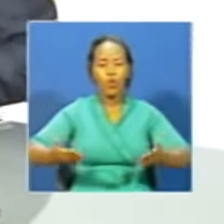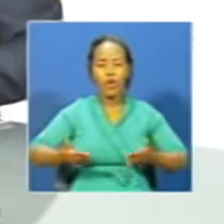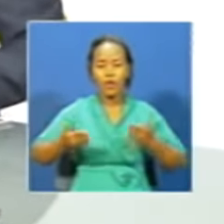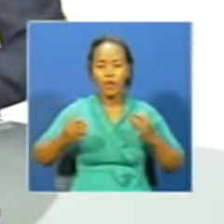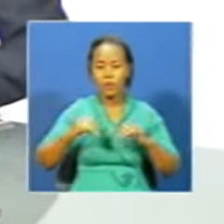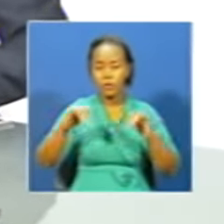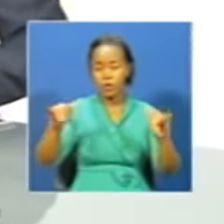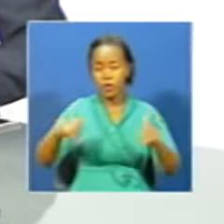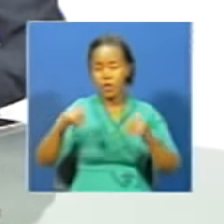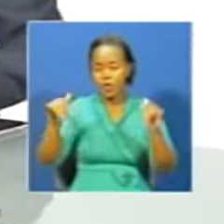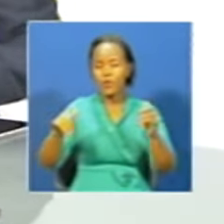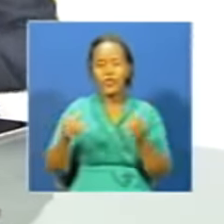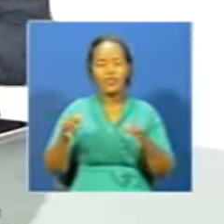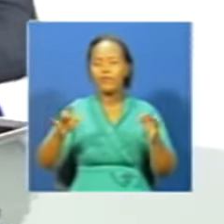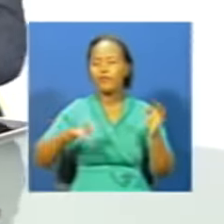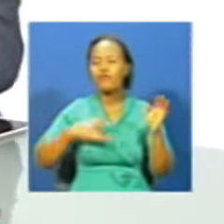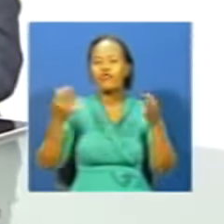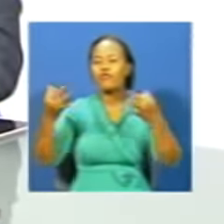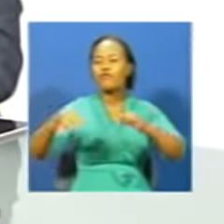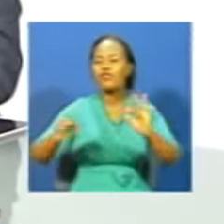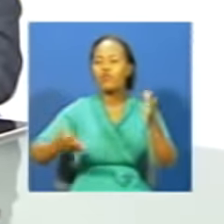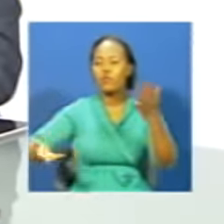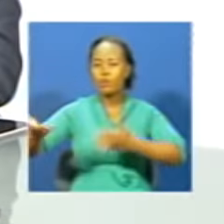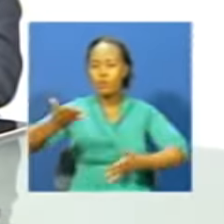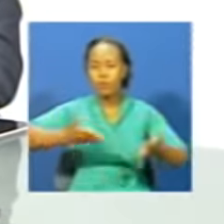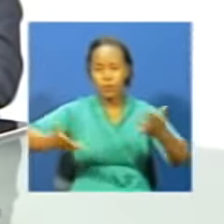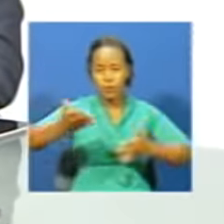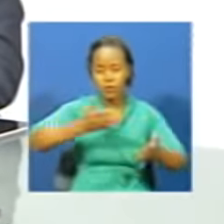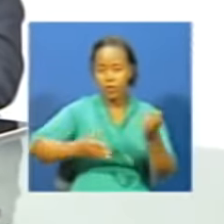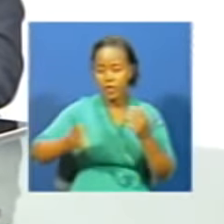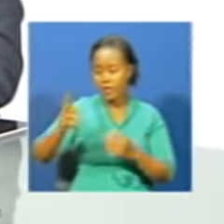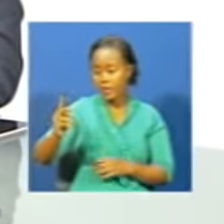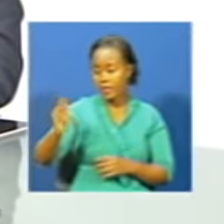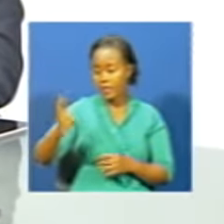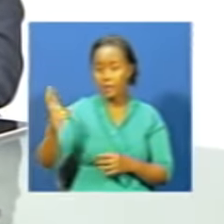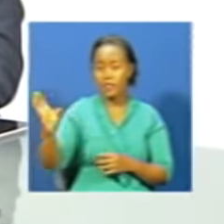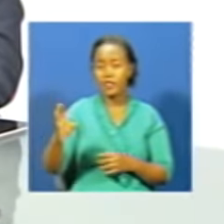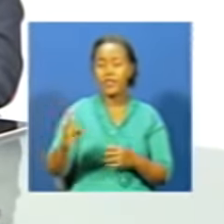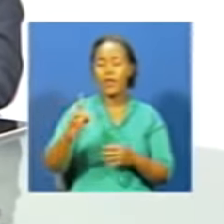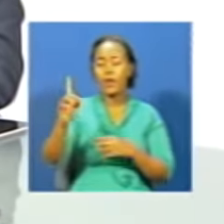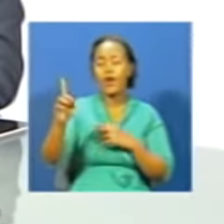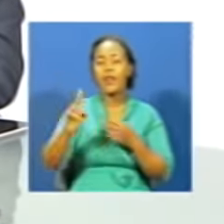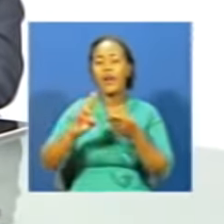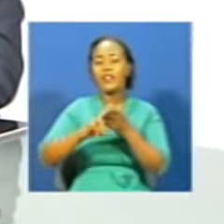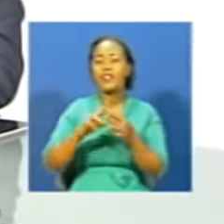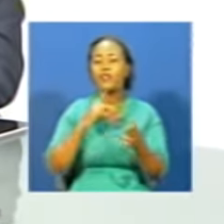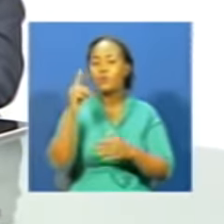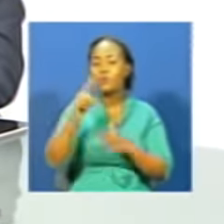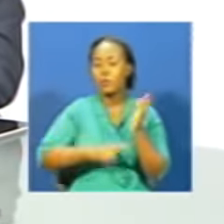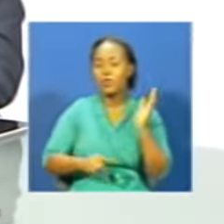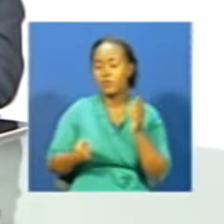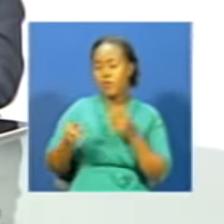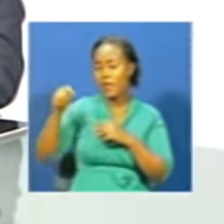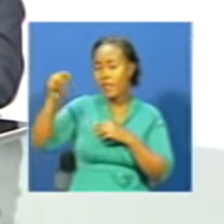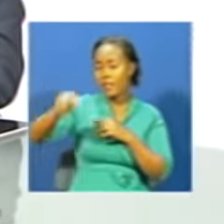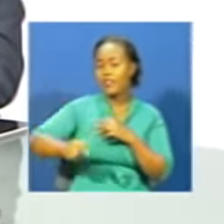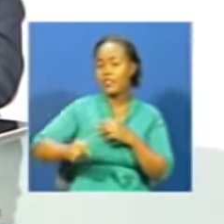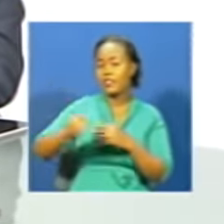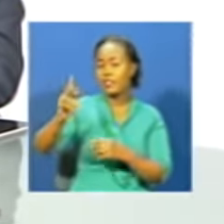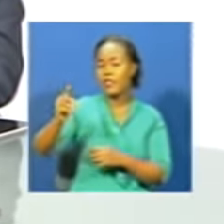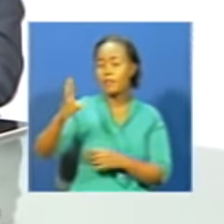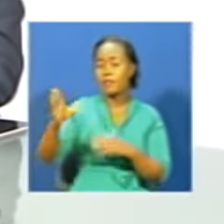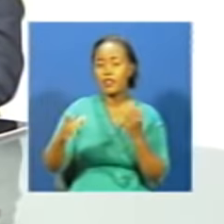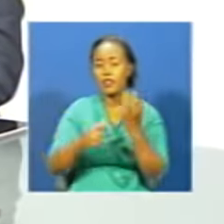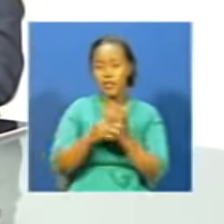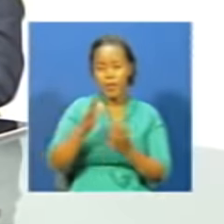broadcast. Feel free to interact with us at KBC Channel One News. The hashtag to use, this is KBC. My name is